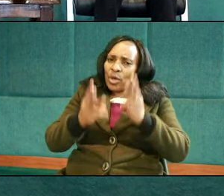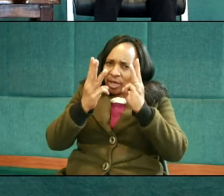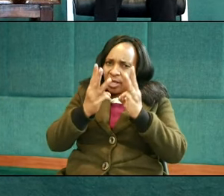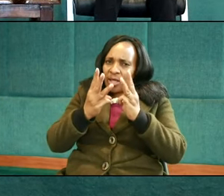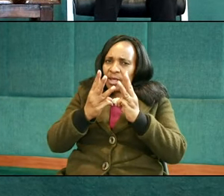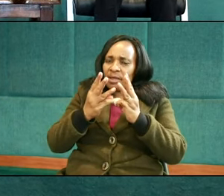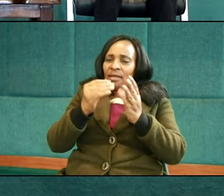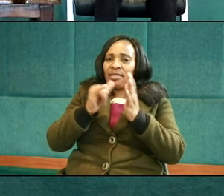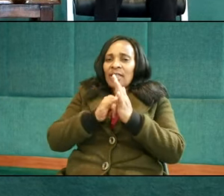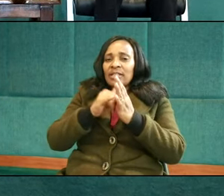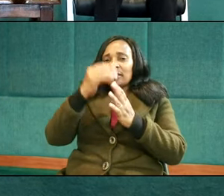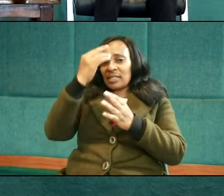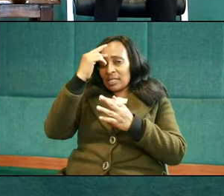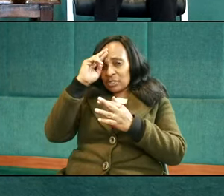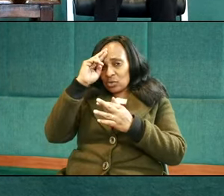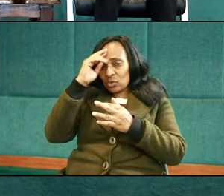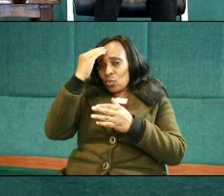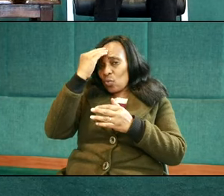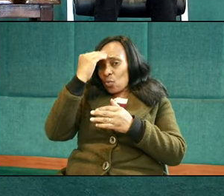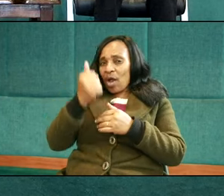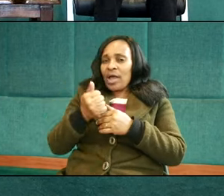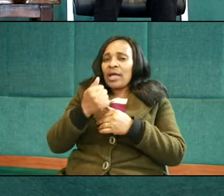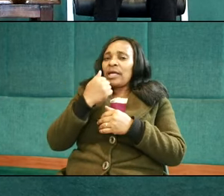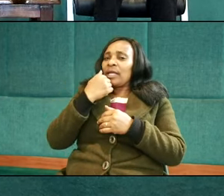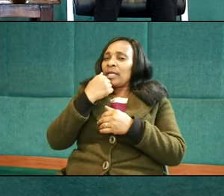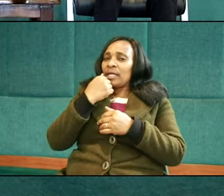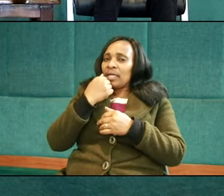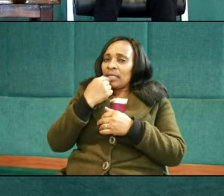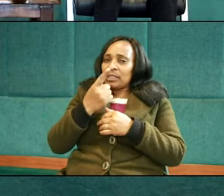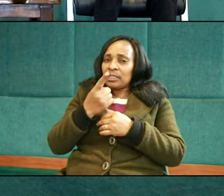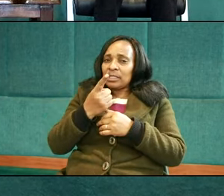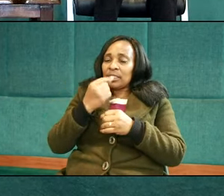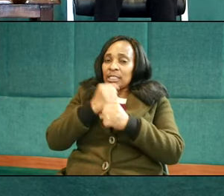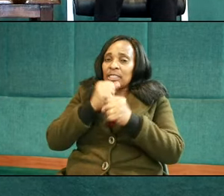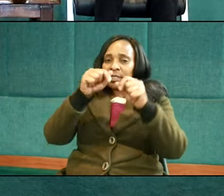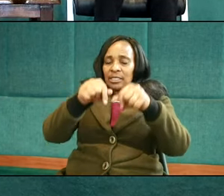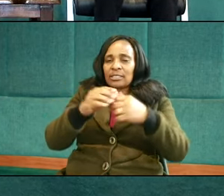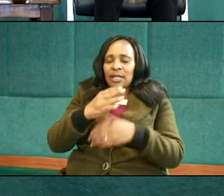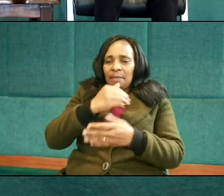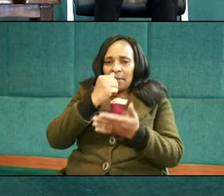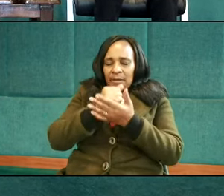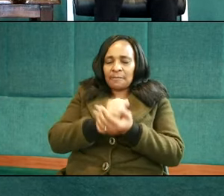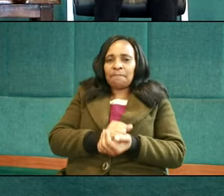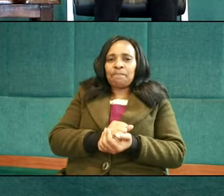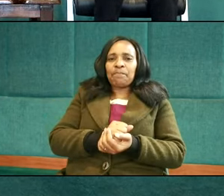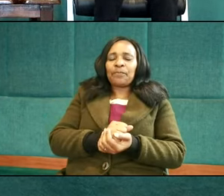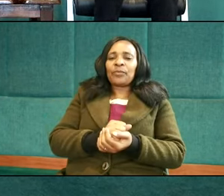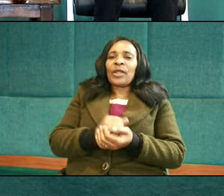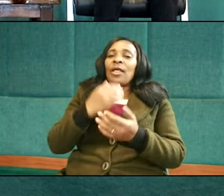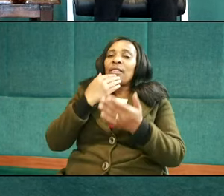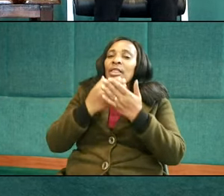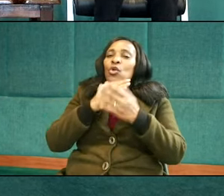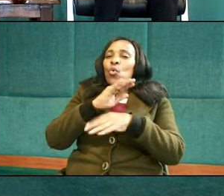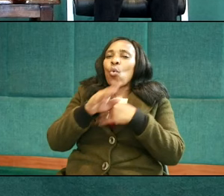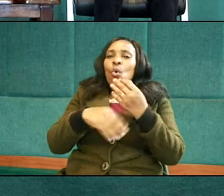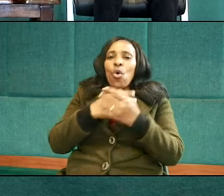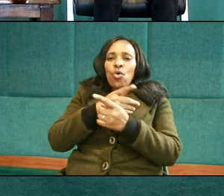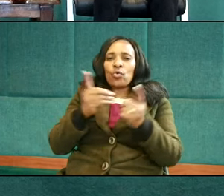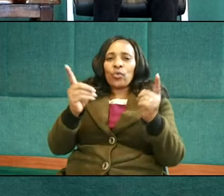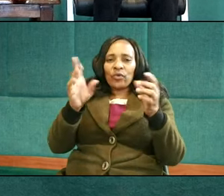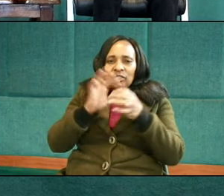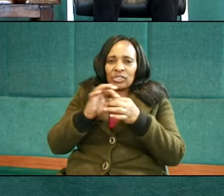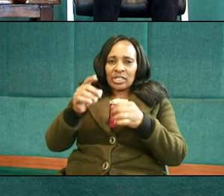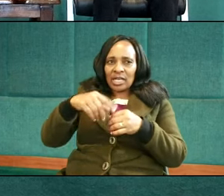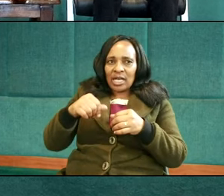the reasons behind why you're doing something. Amen. Amen. Thank you all for joining us for the